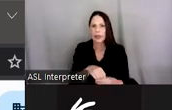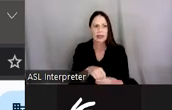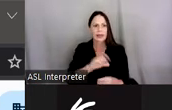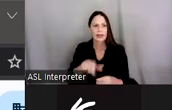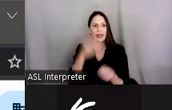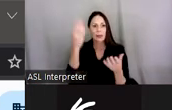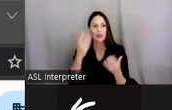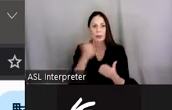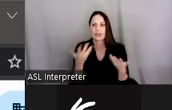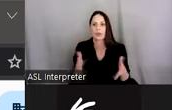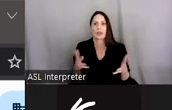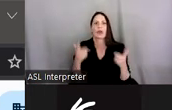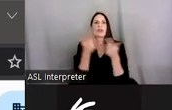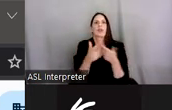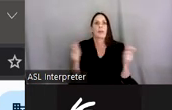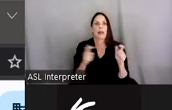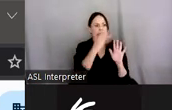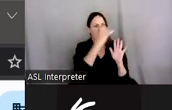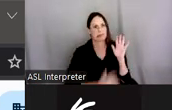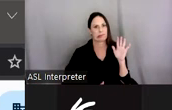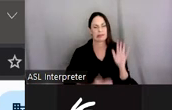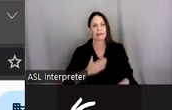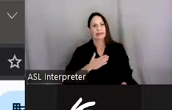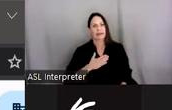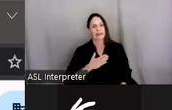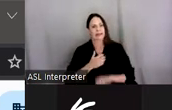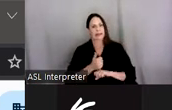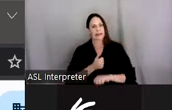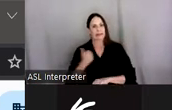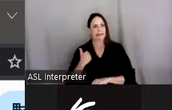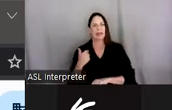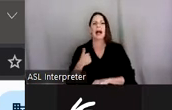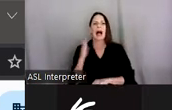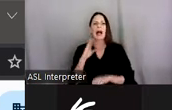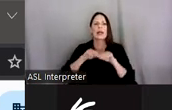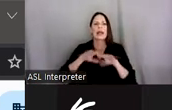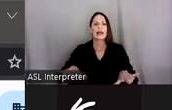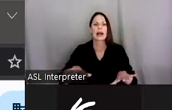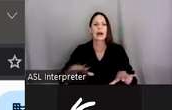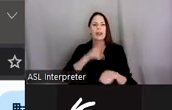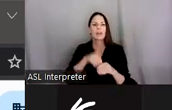That's totally all on me. So I will get it out as part of our follow-up so